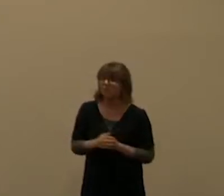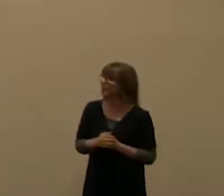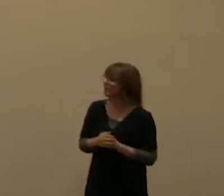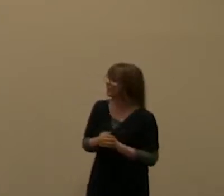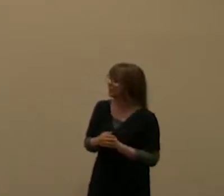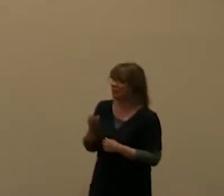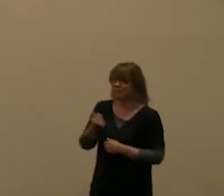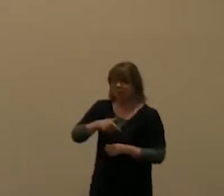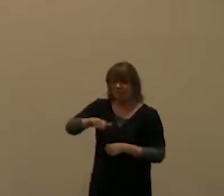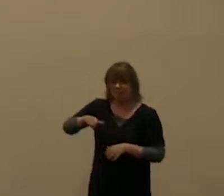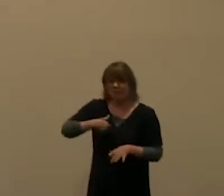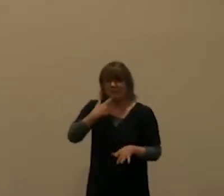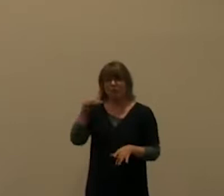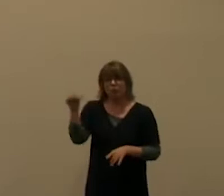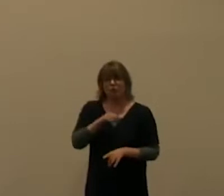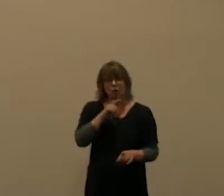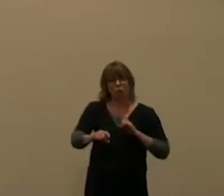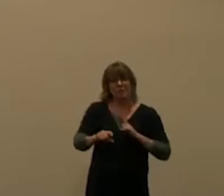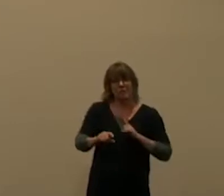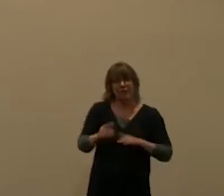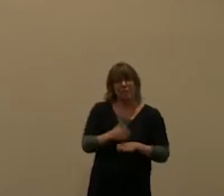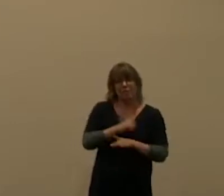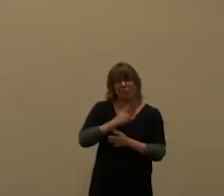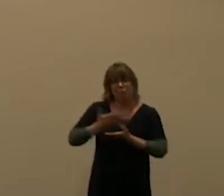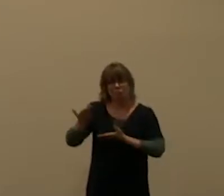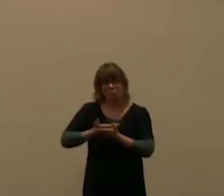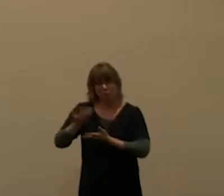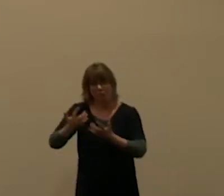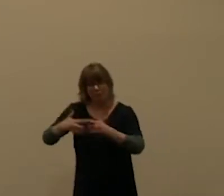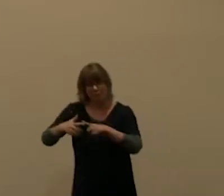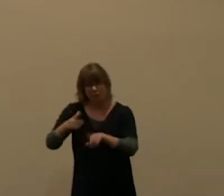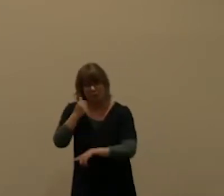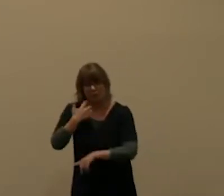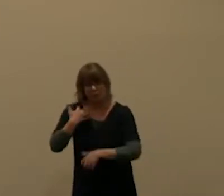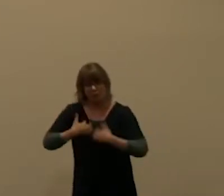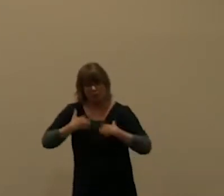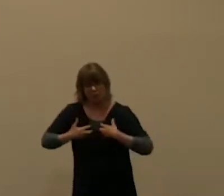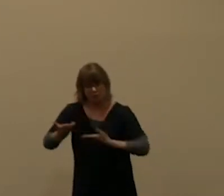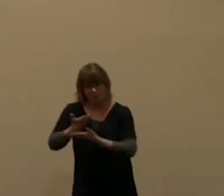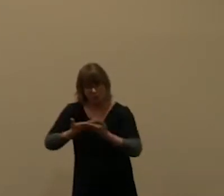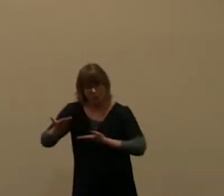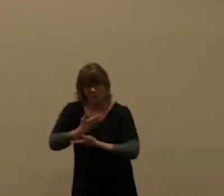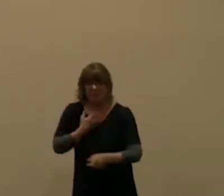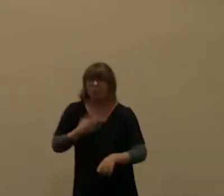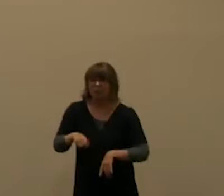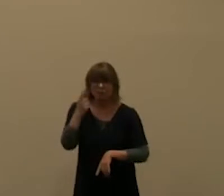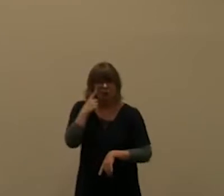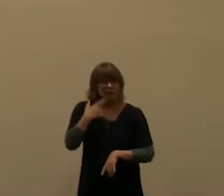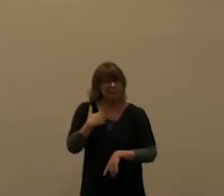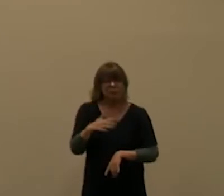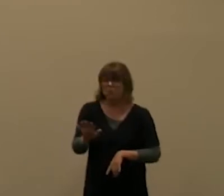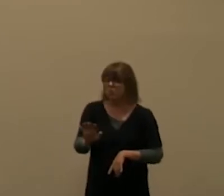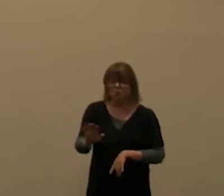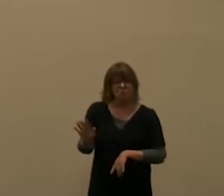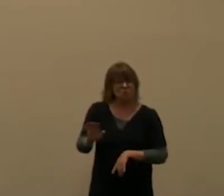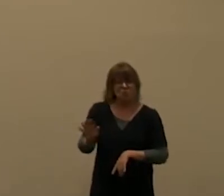Some people have said that we should do the whiskey tasting before we talk about technology. That made it more interesting. We've tried that a few times. It didn't